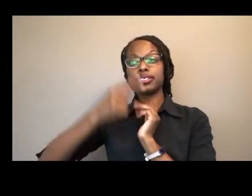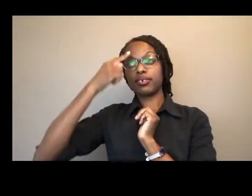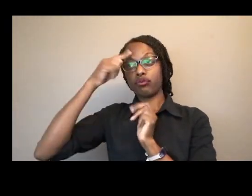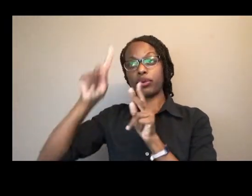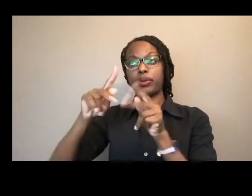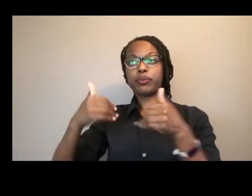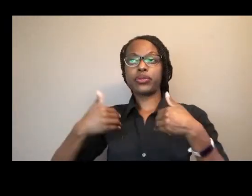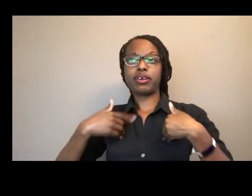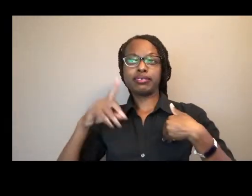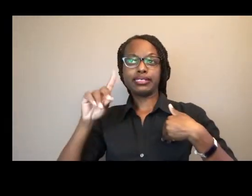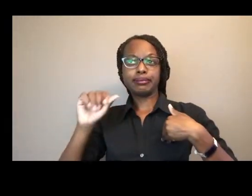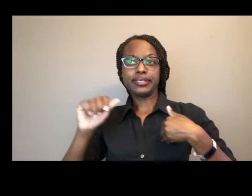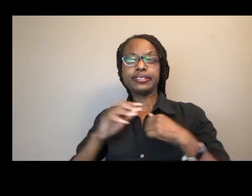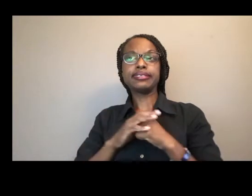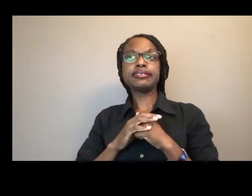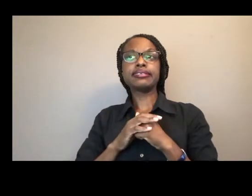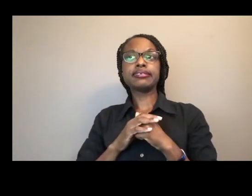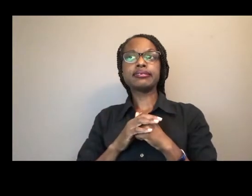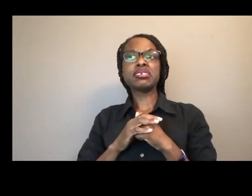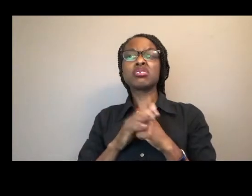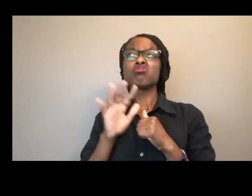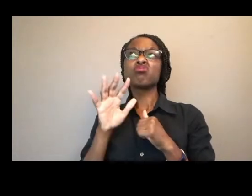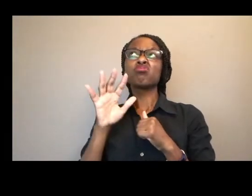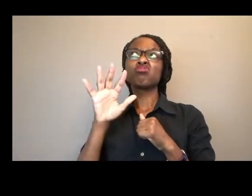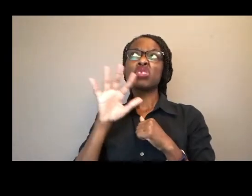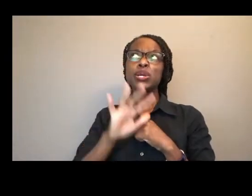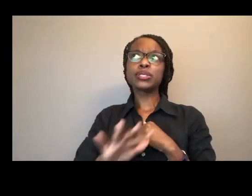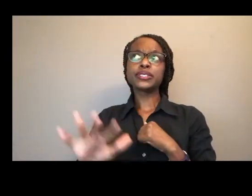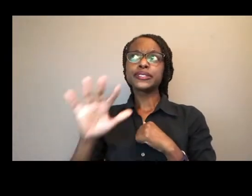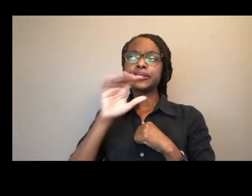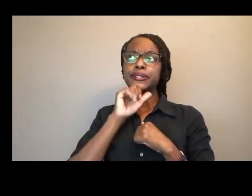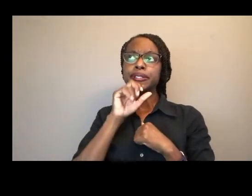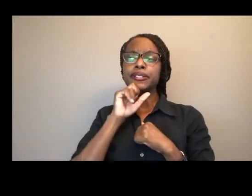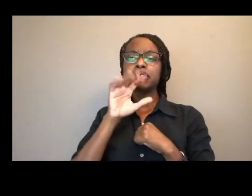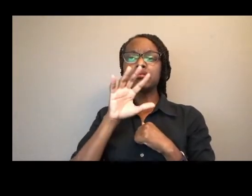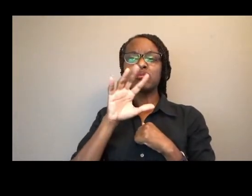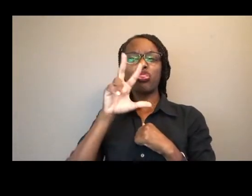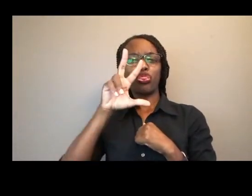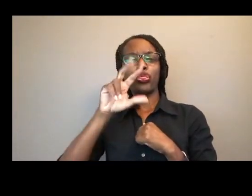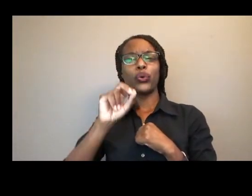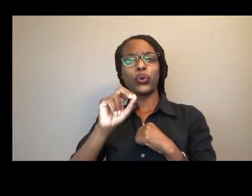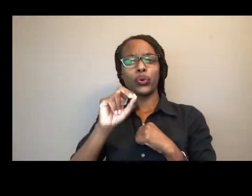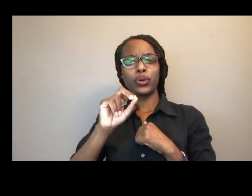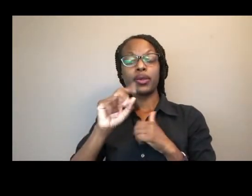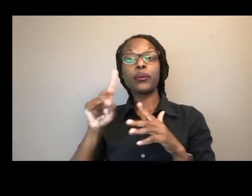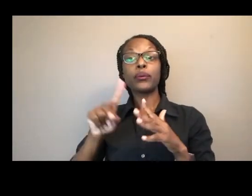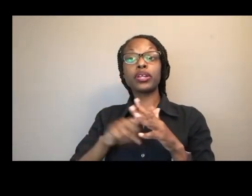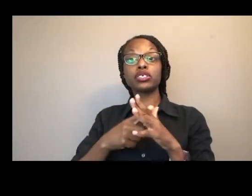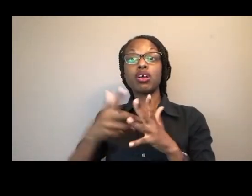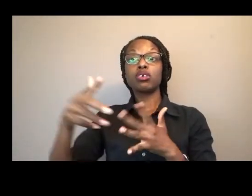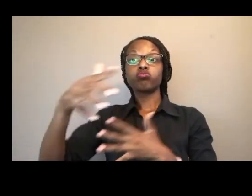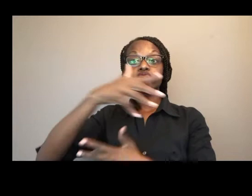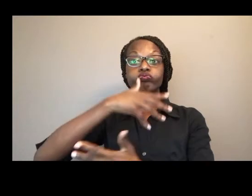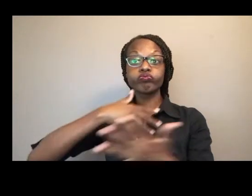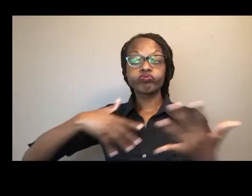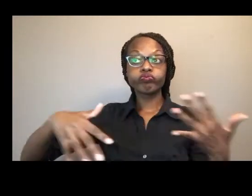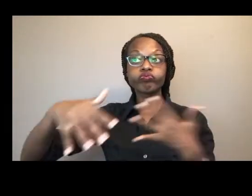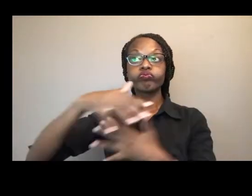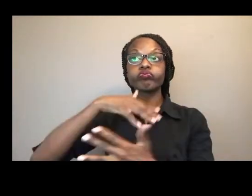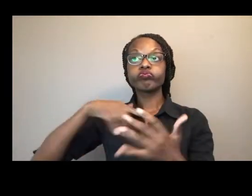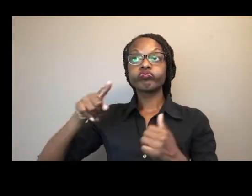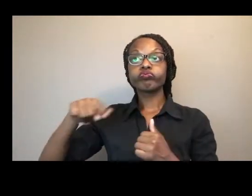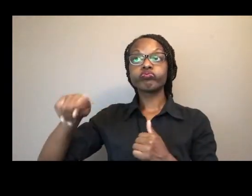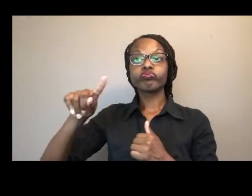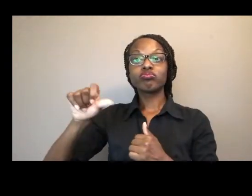And it wasn't until I was 30 that I started to surround myself with